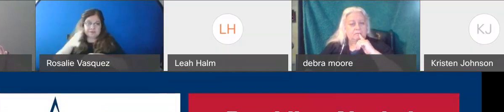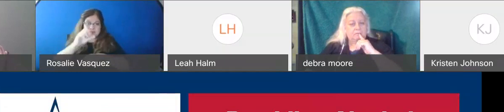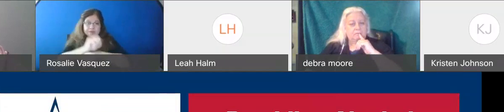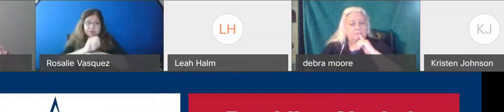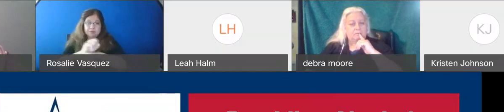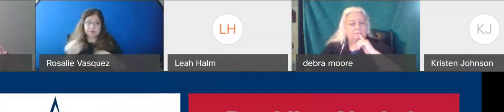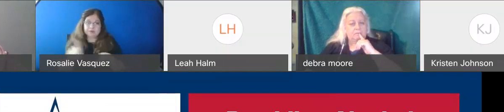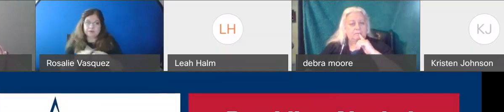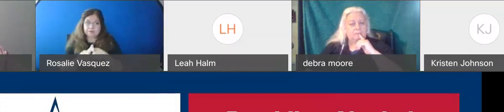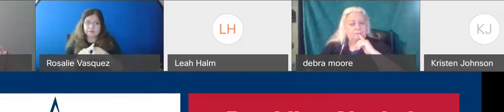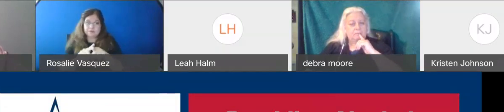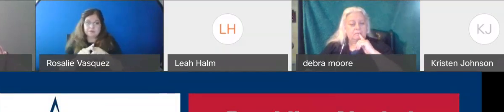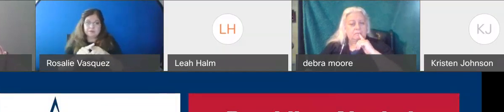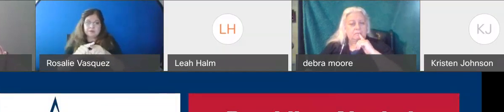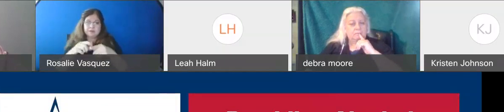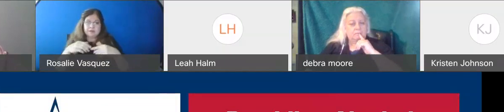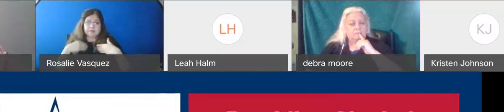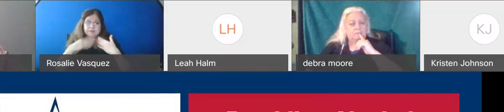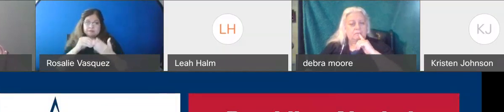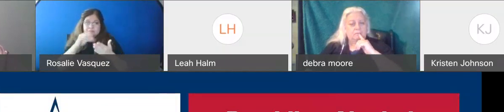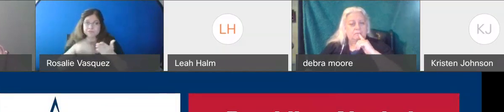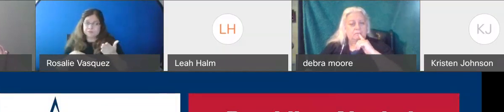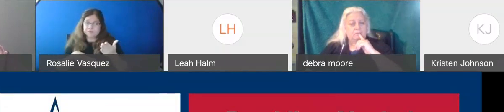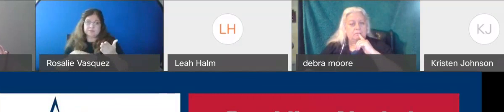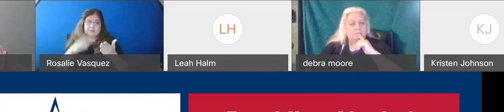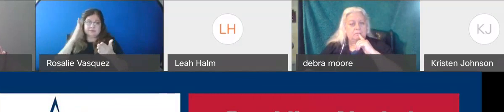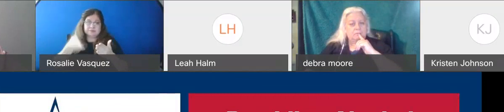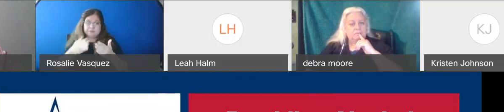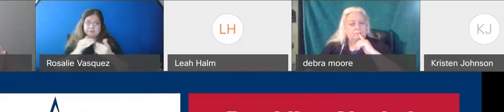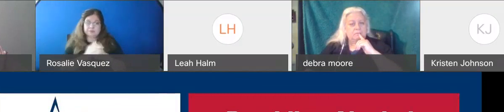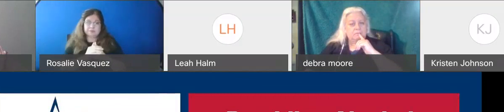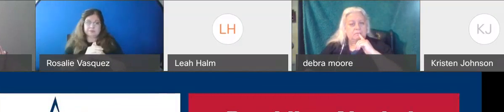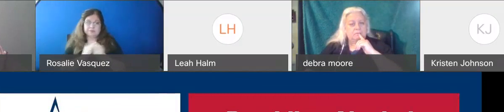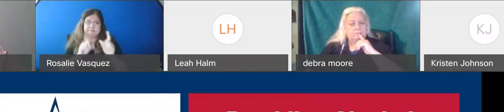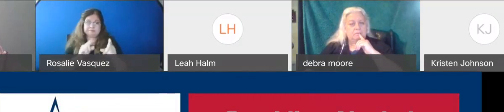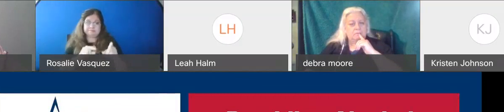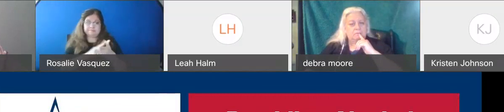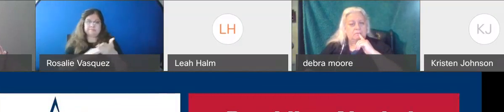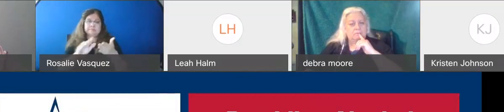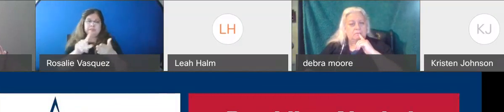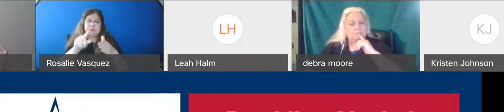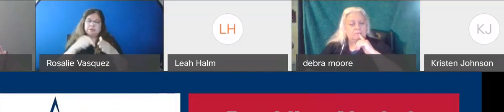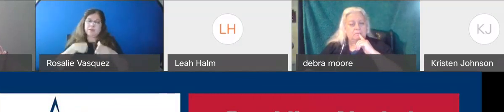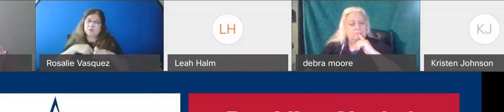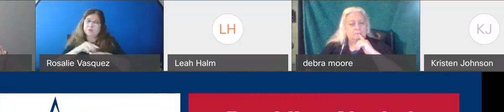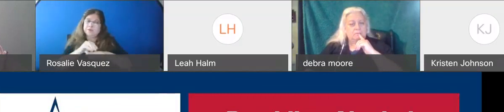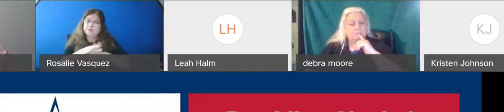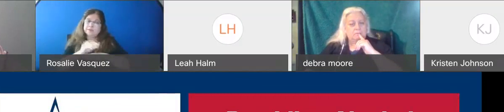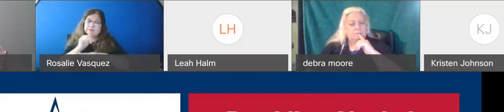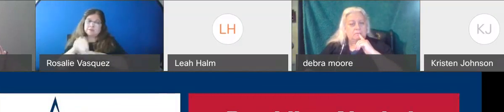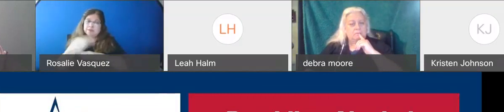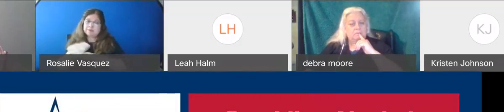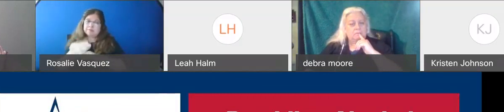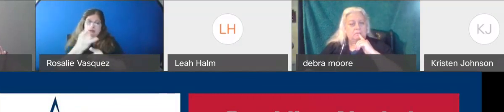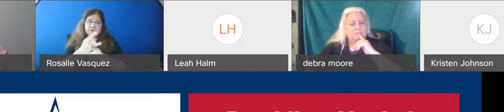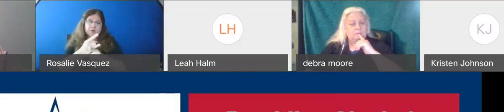well as the minor's future employment in certain careers. So we advise that you do not provide alcohol to